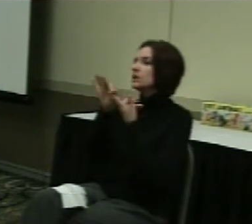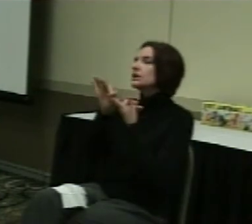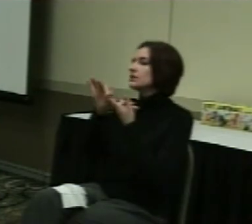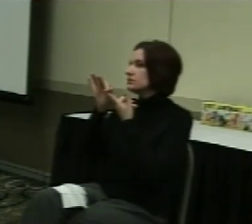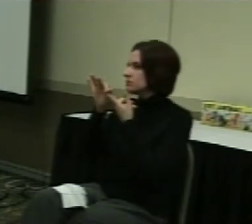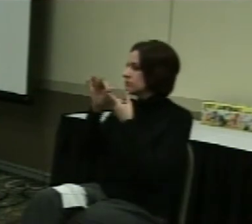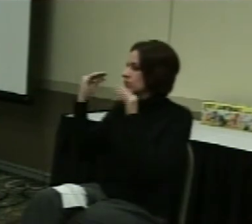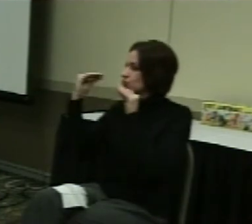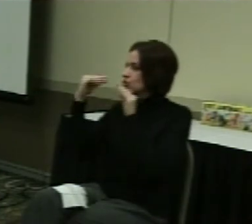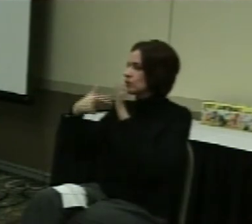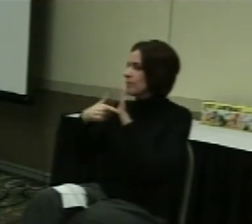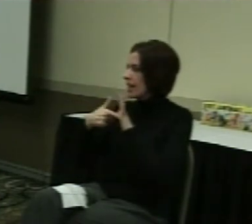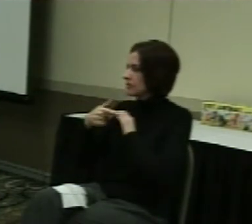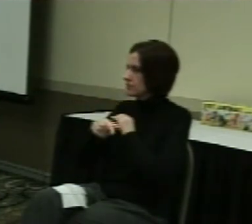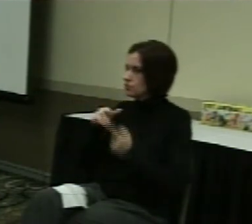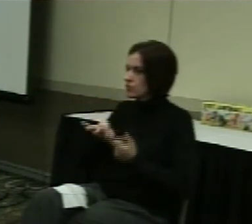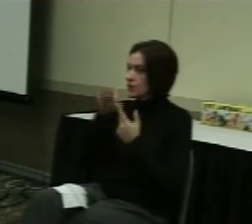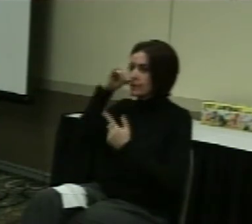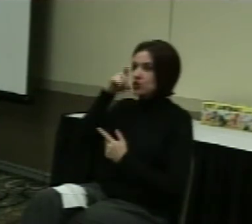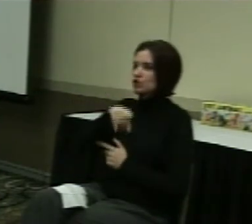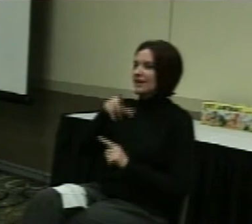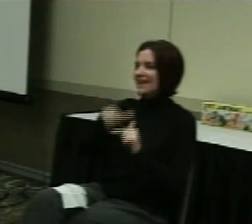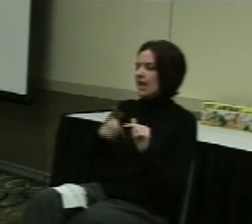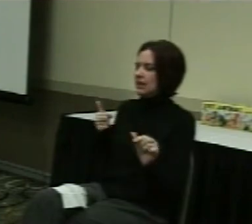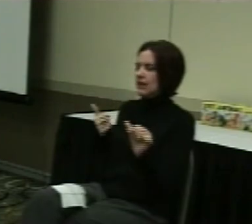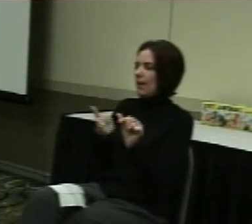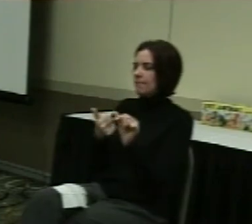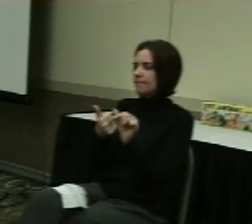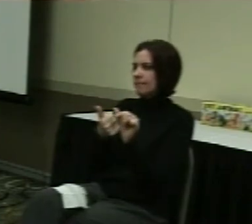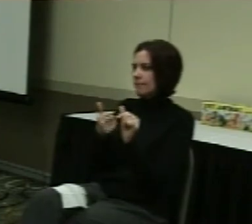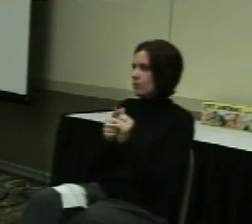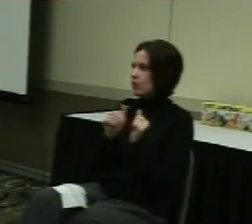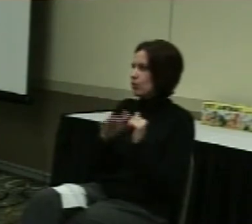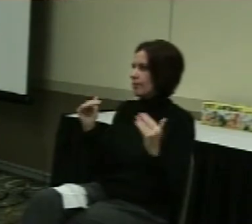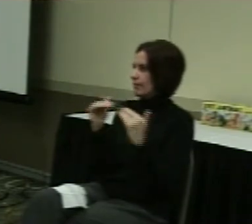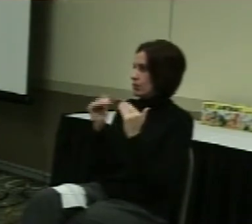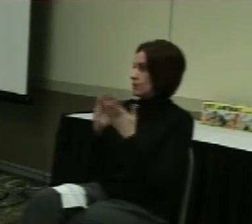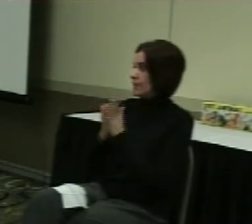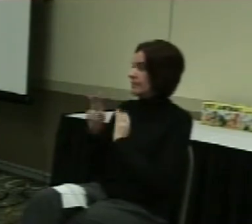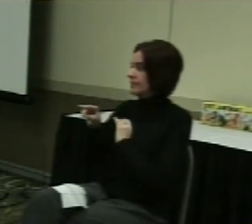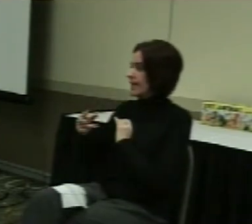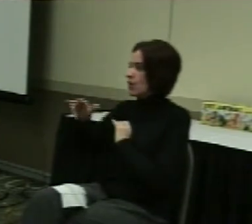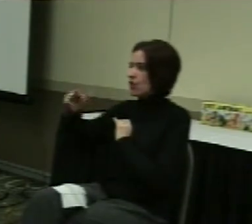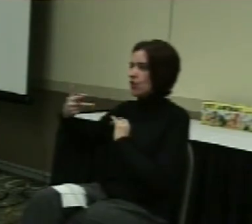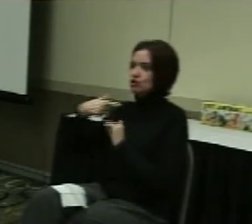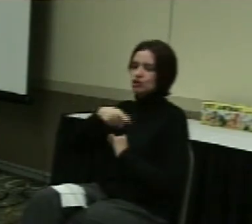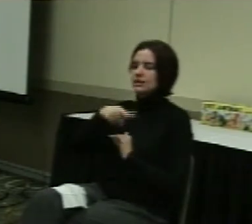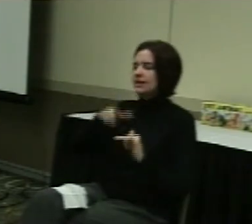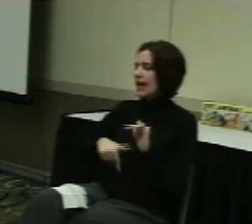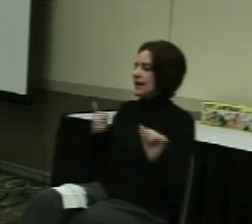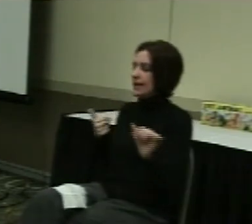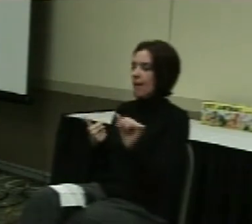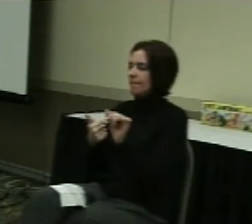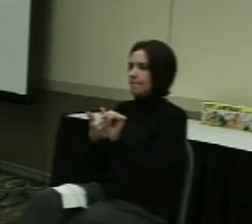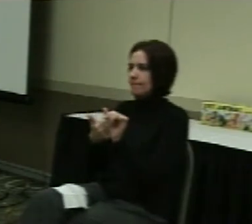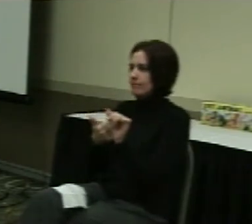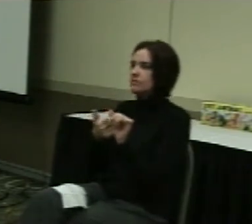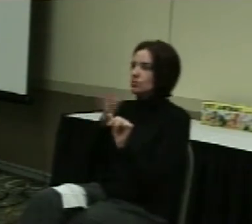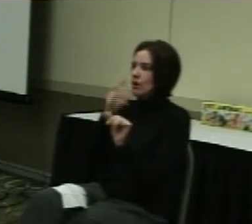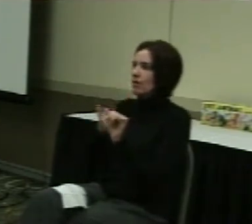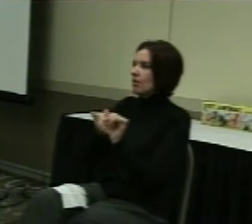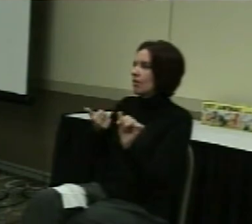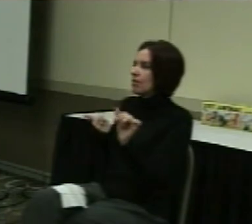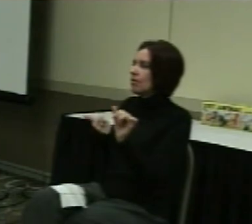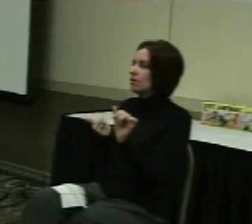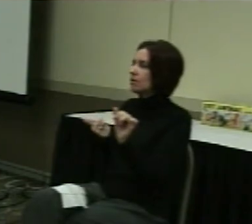she? Because she cannot keep pace with her peers as she becomes a second grader and a third grader. She's going to need a different